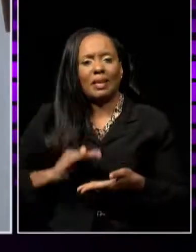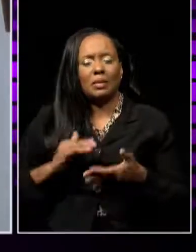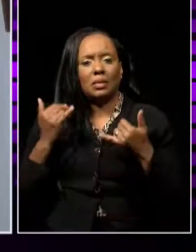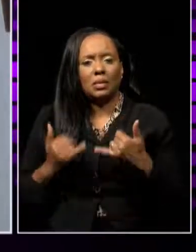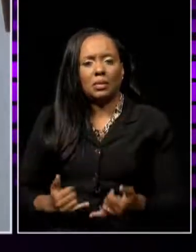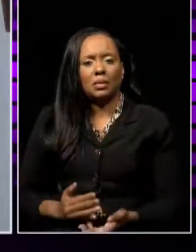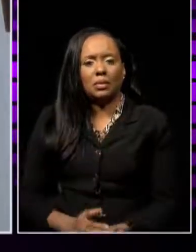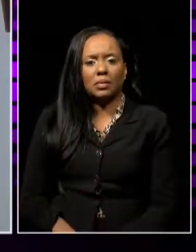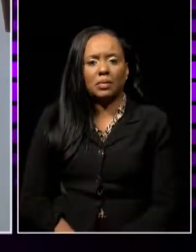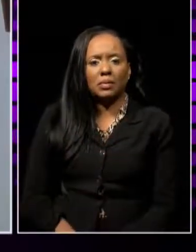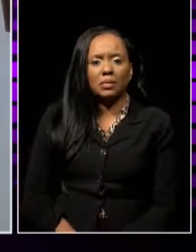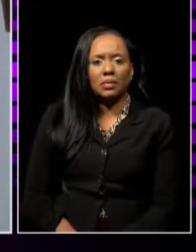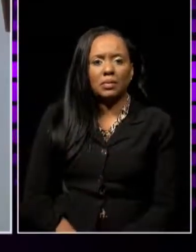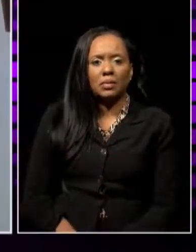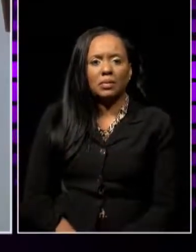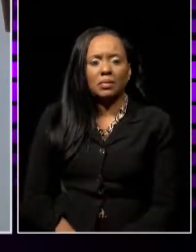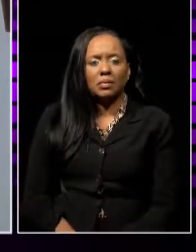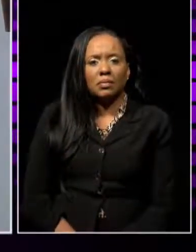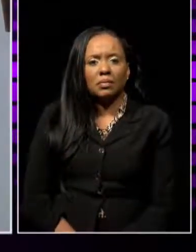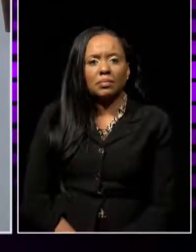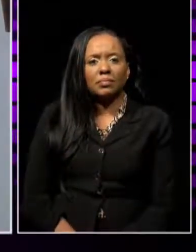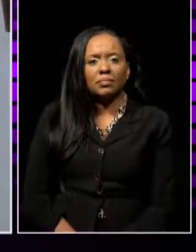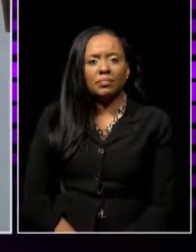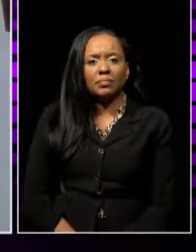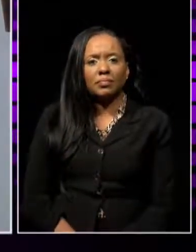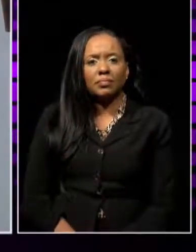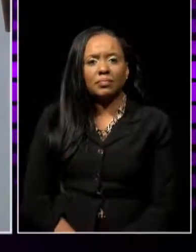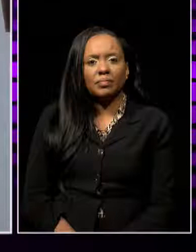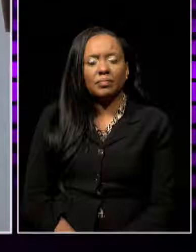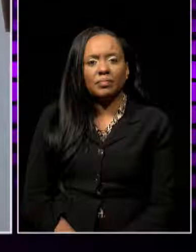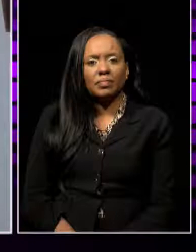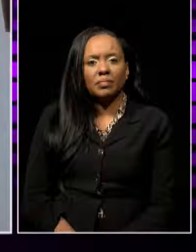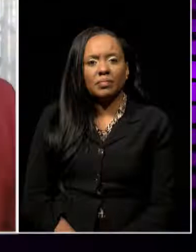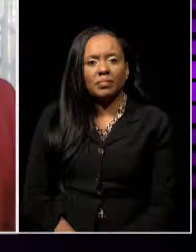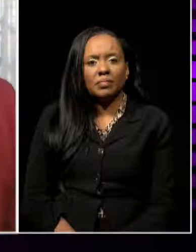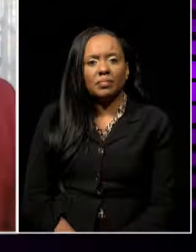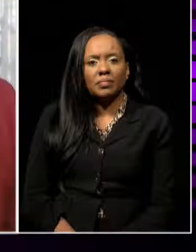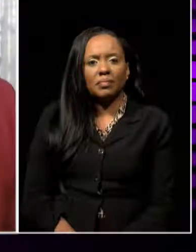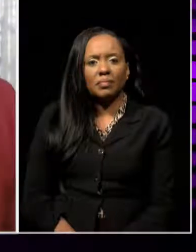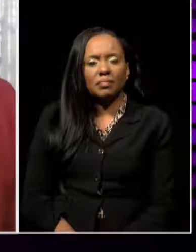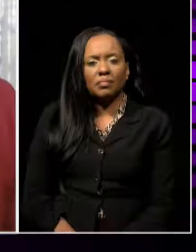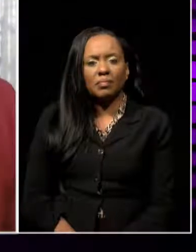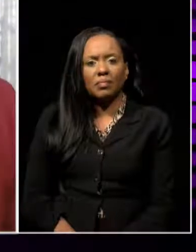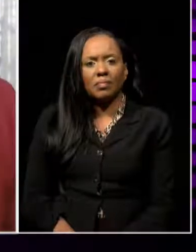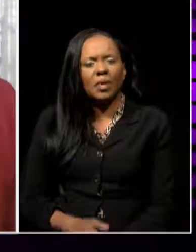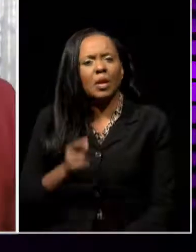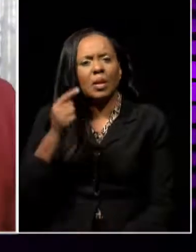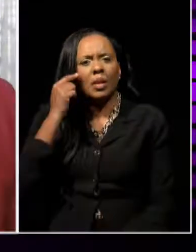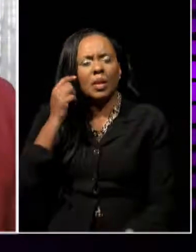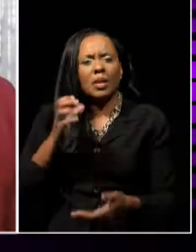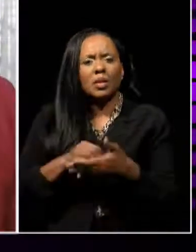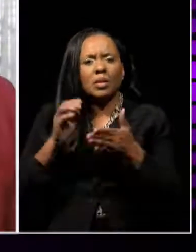But in your opinion, are students adapting well to the use of technology for online learning?